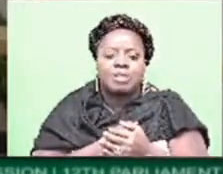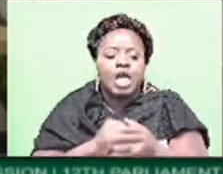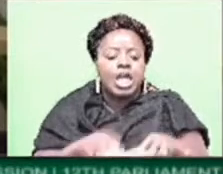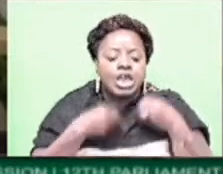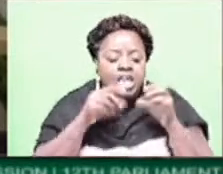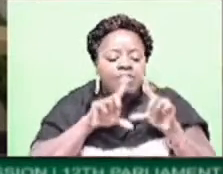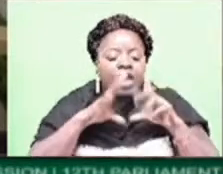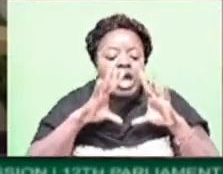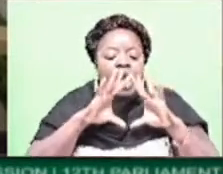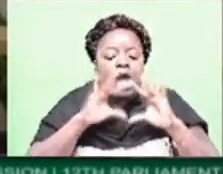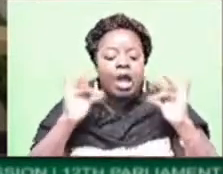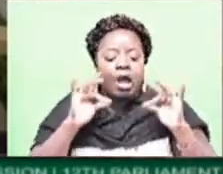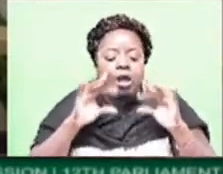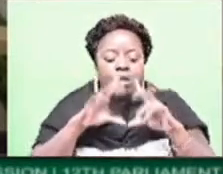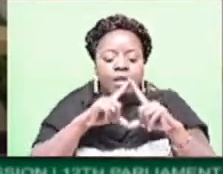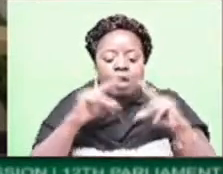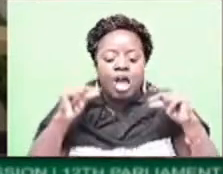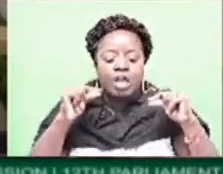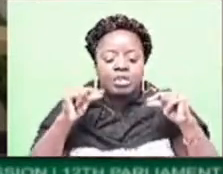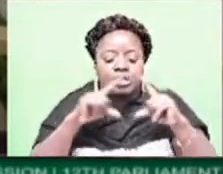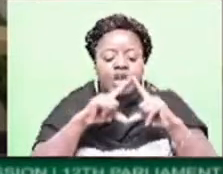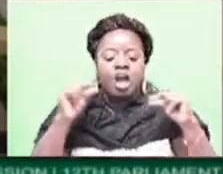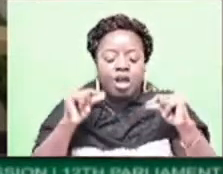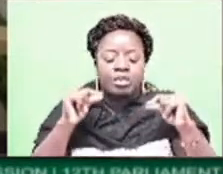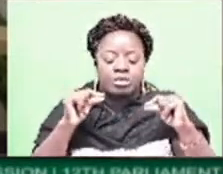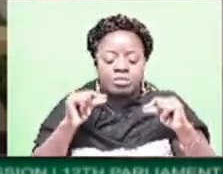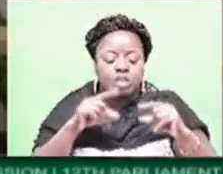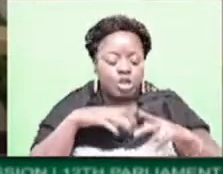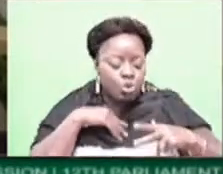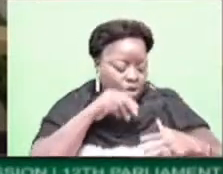you will have on your person, that should an officer